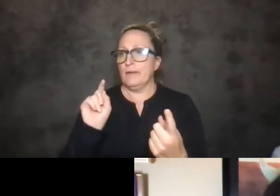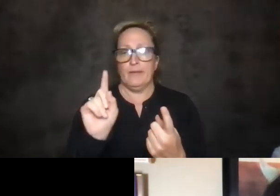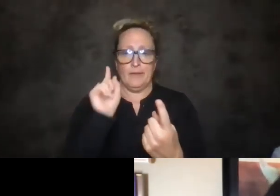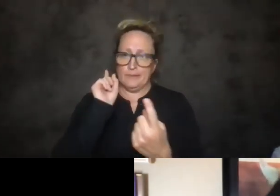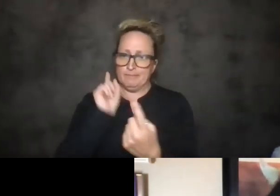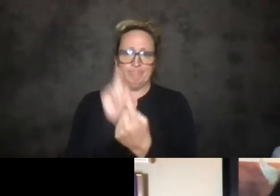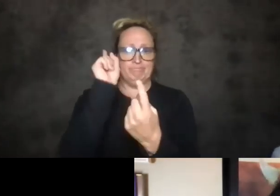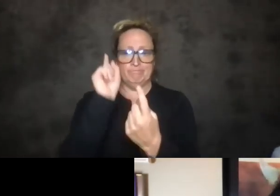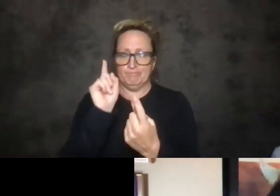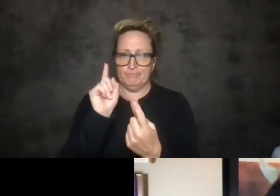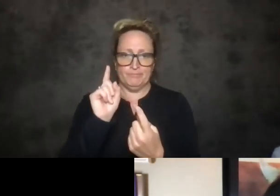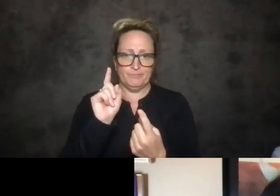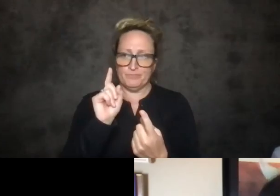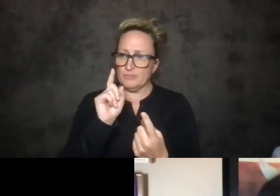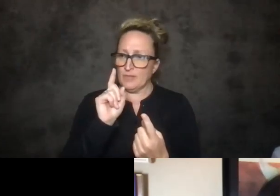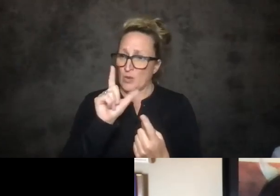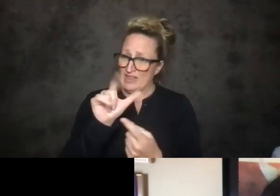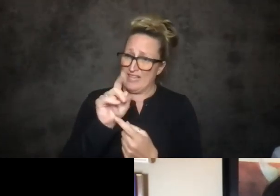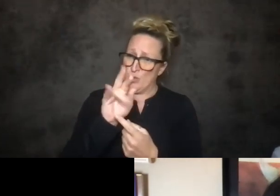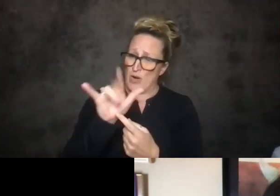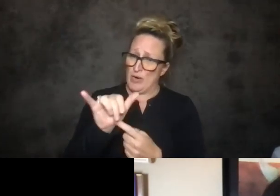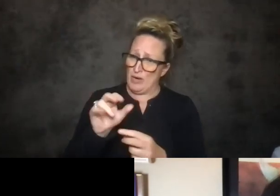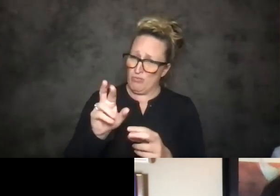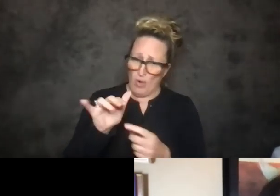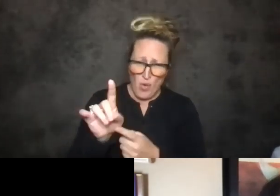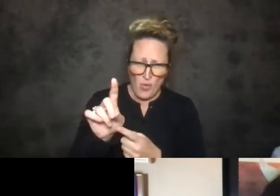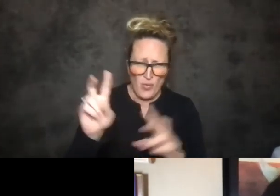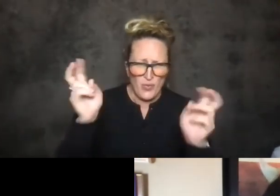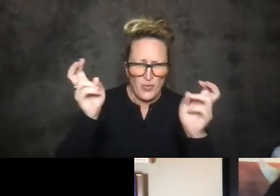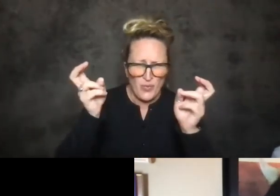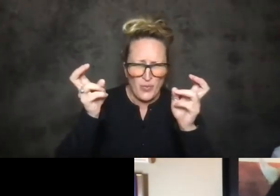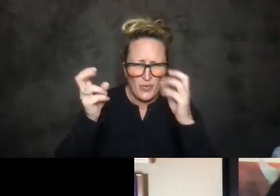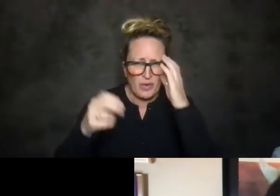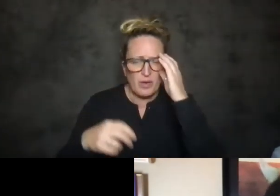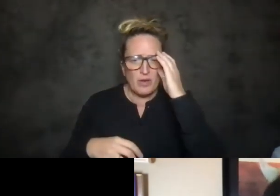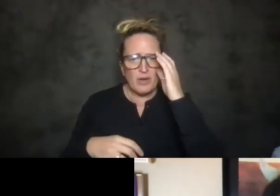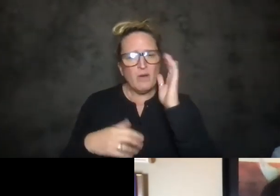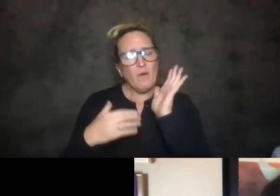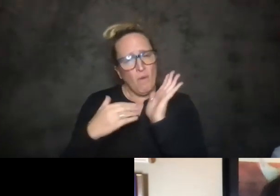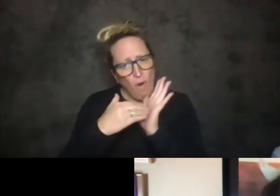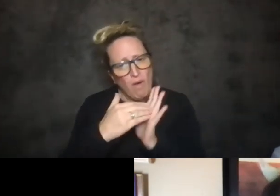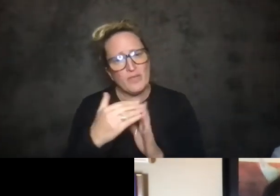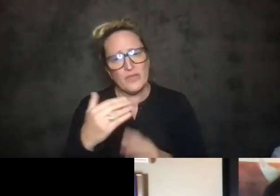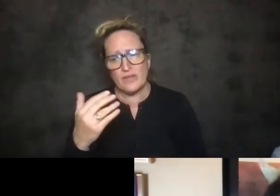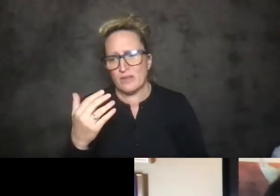know, we're on a literary road, a road, and it's often, you know, often we're